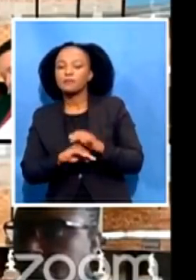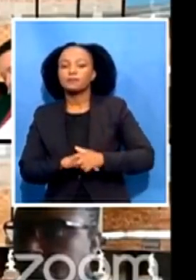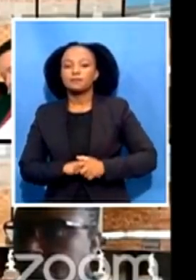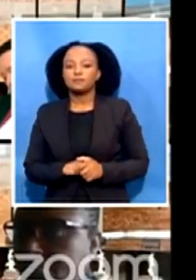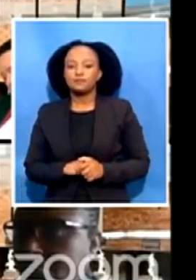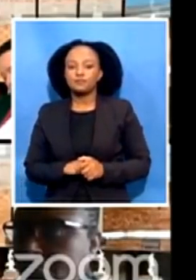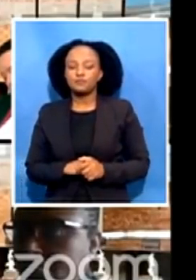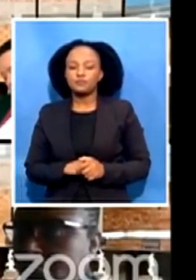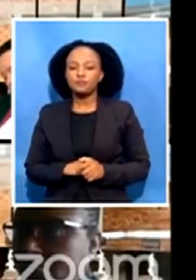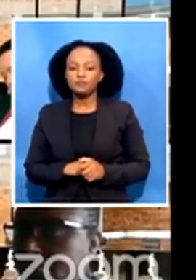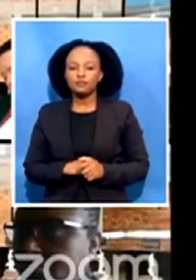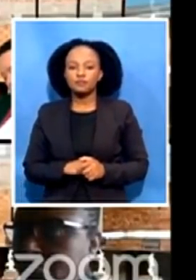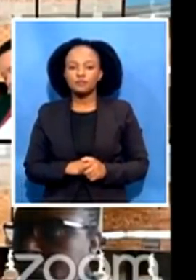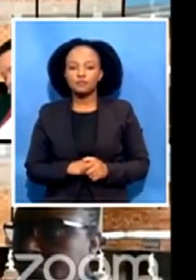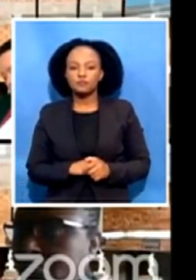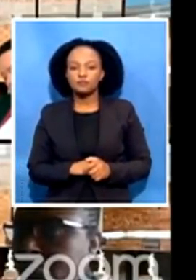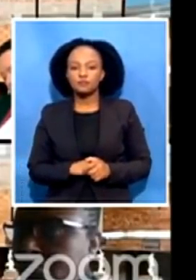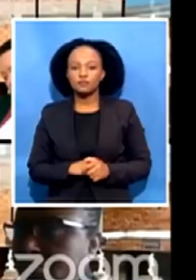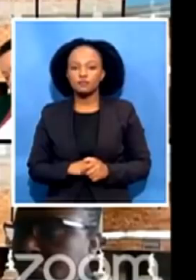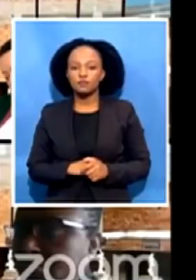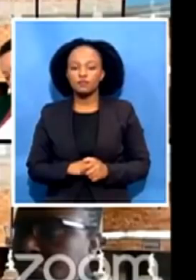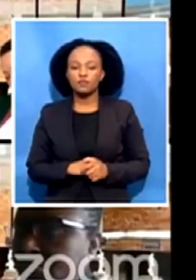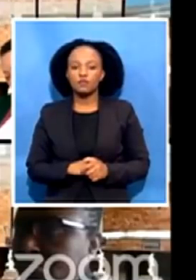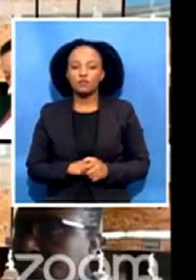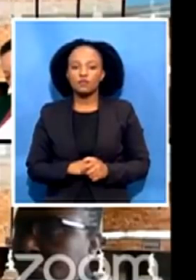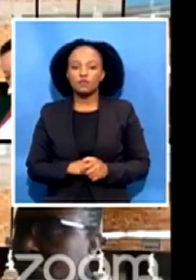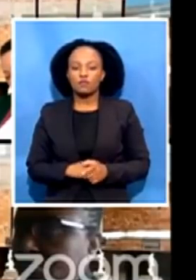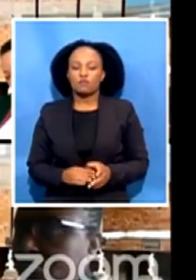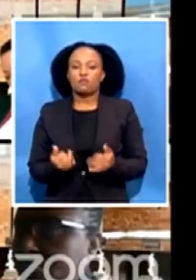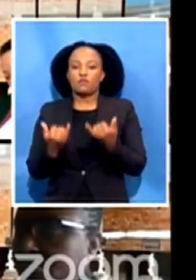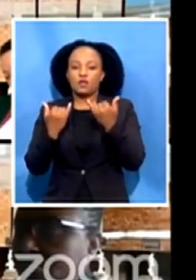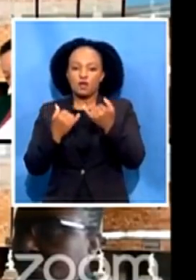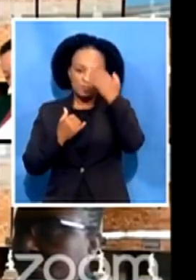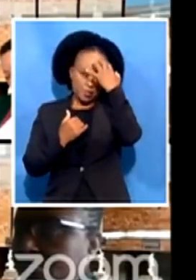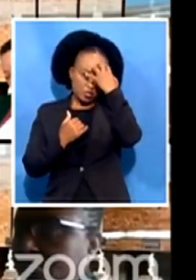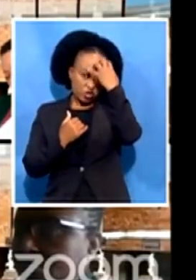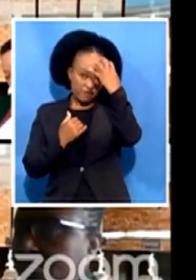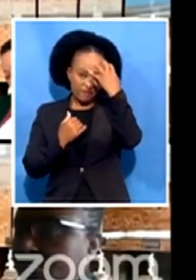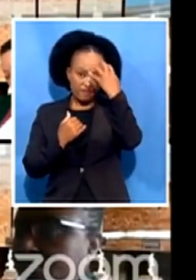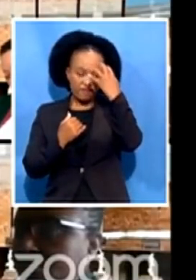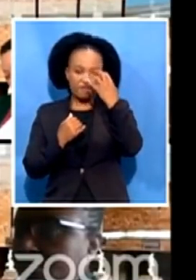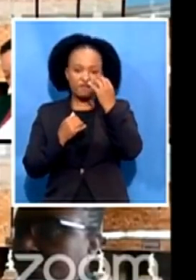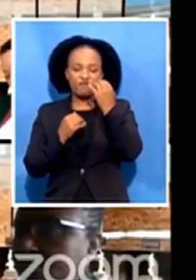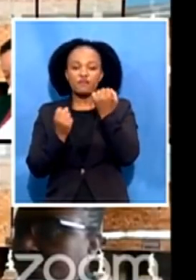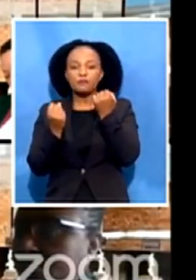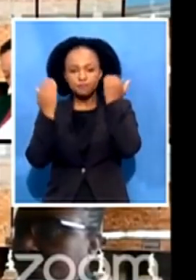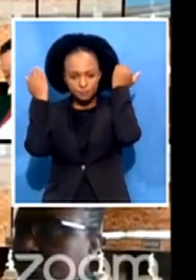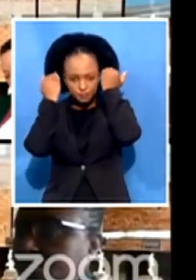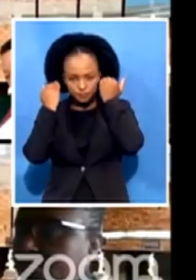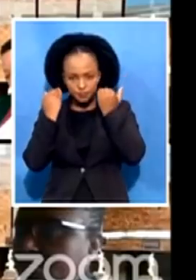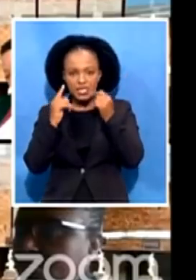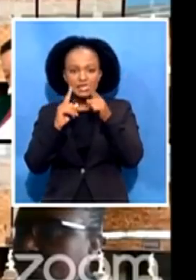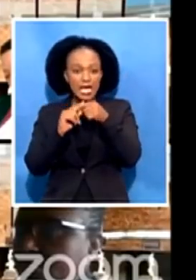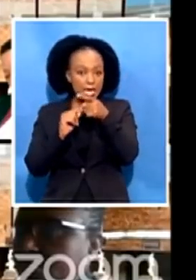that we must look at, Chief Justice and Justices of the Court, is whether, if